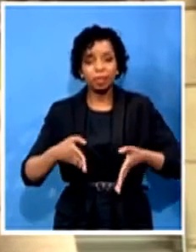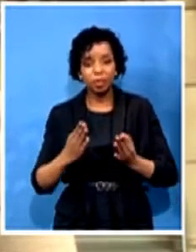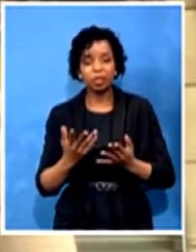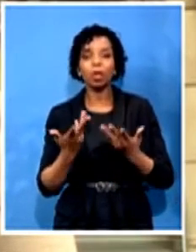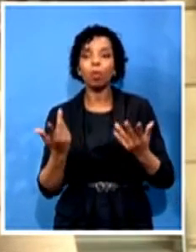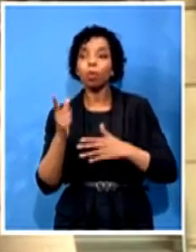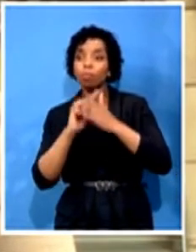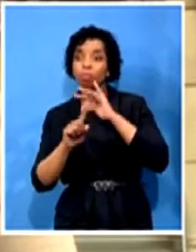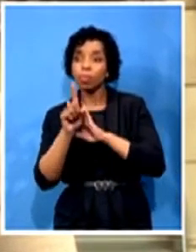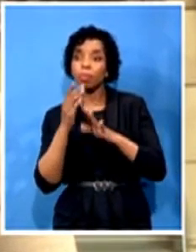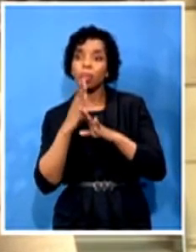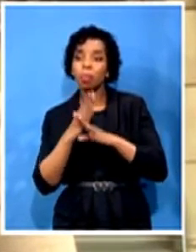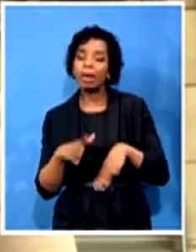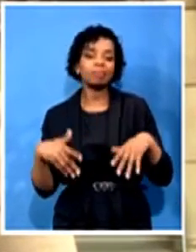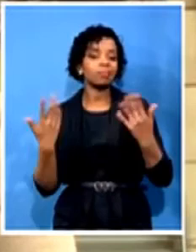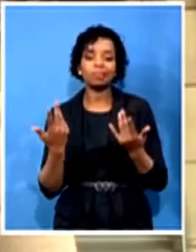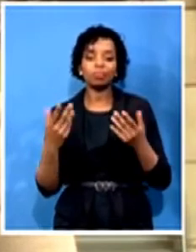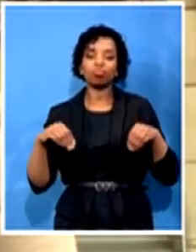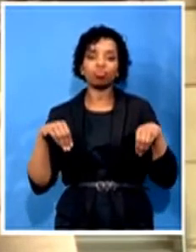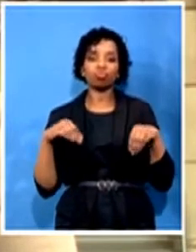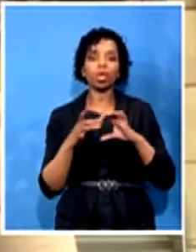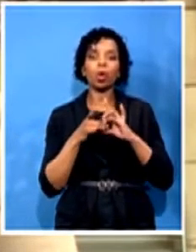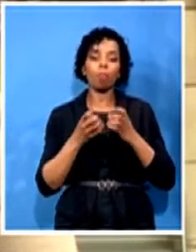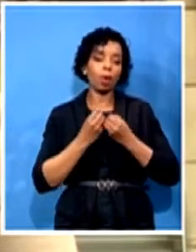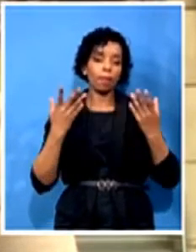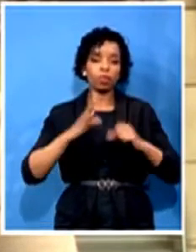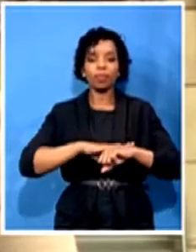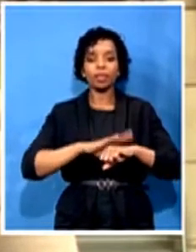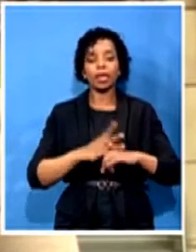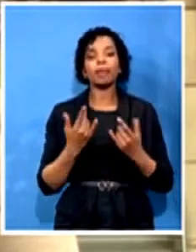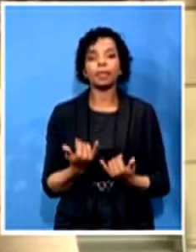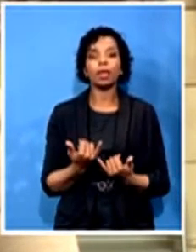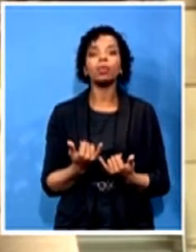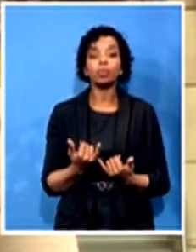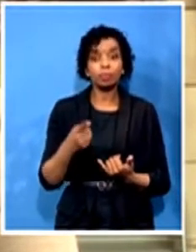and this is a situation now that has presented, an